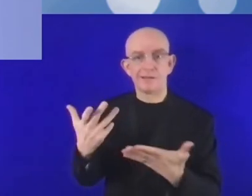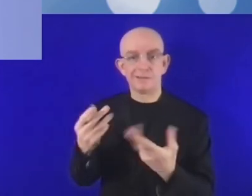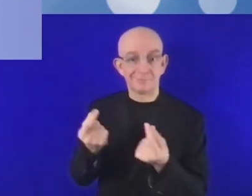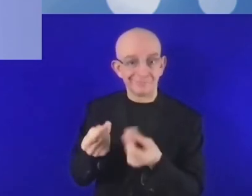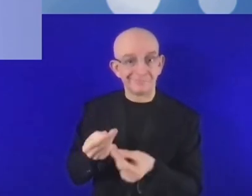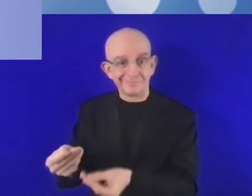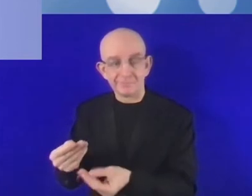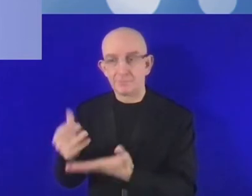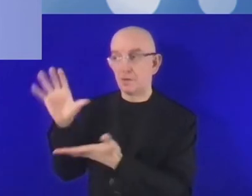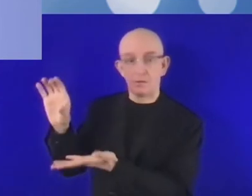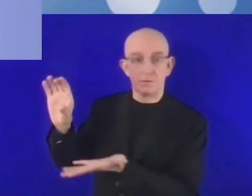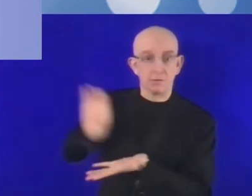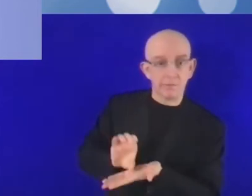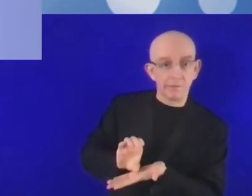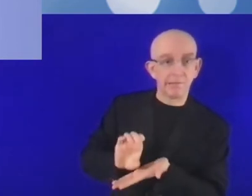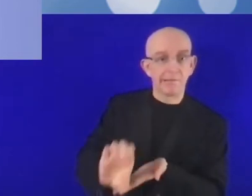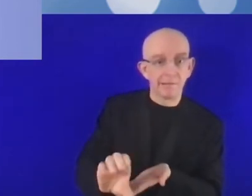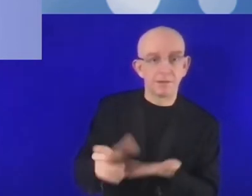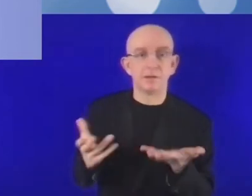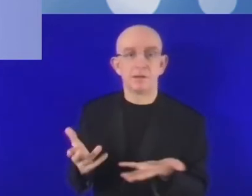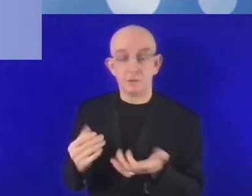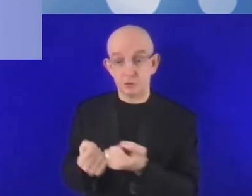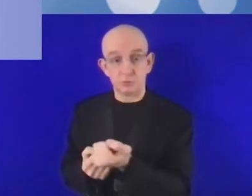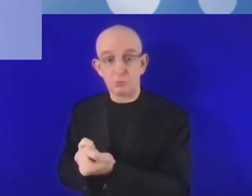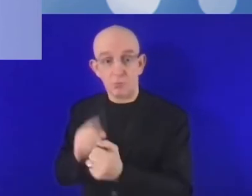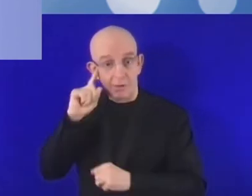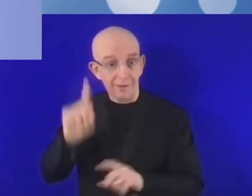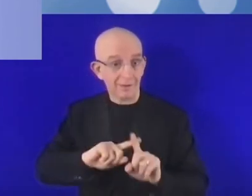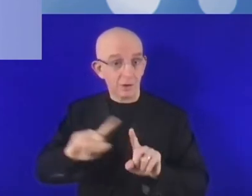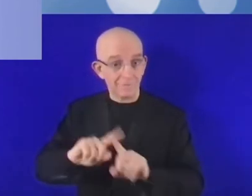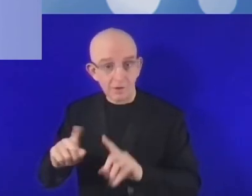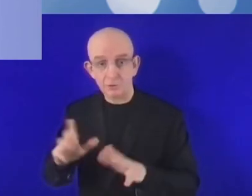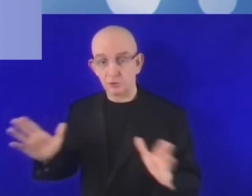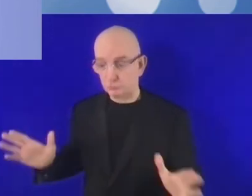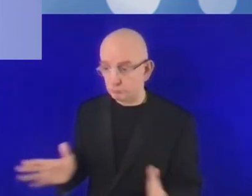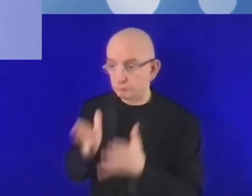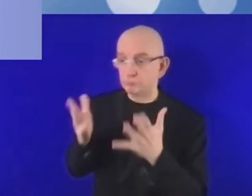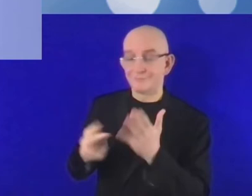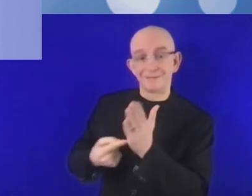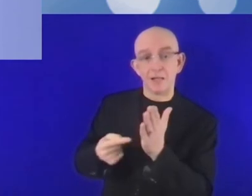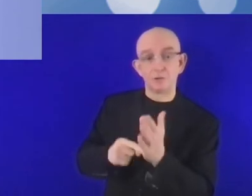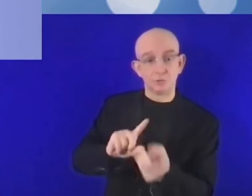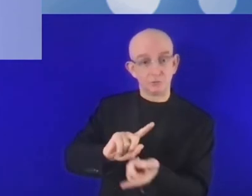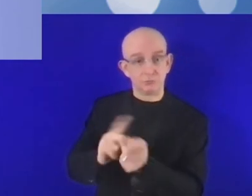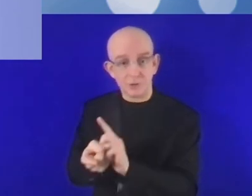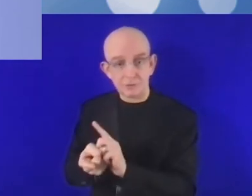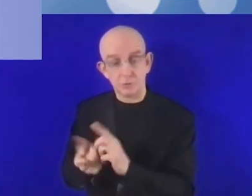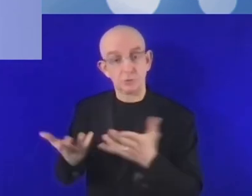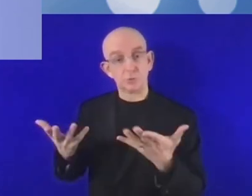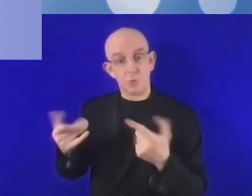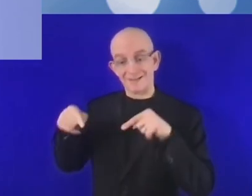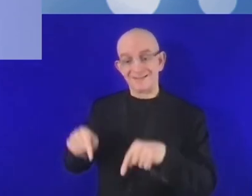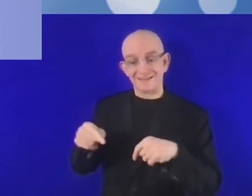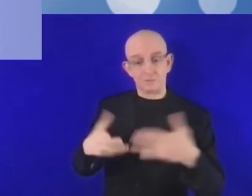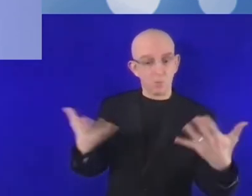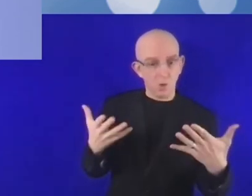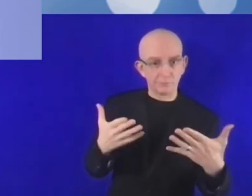further exacerbated by pandemic by the way now the eib group has developed a dedicated approach and our